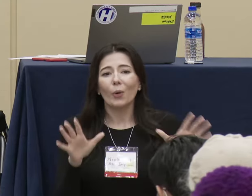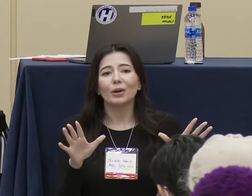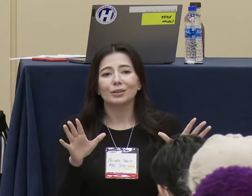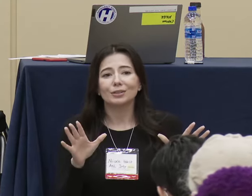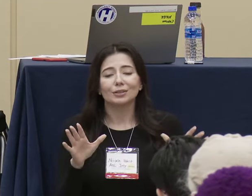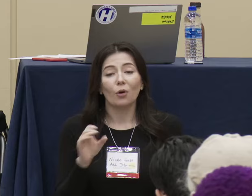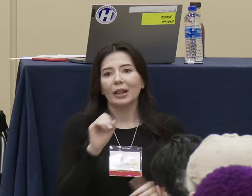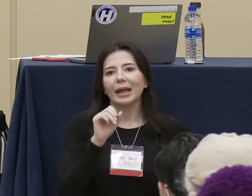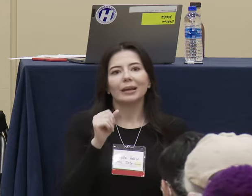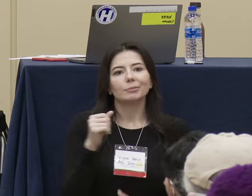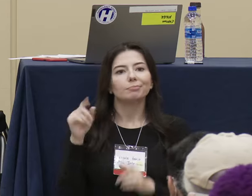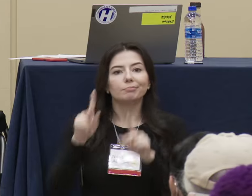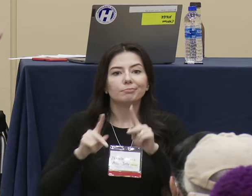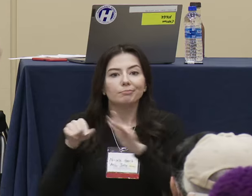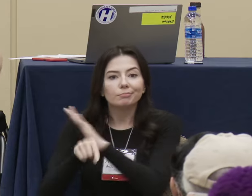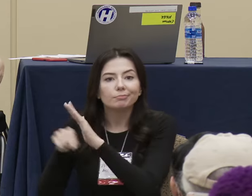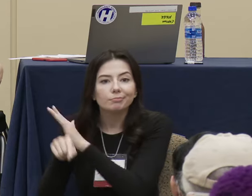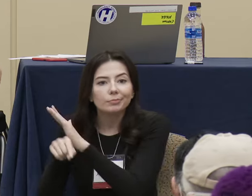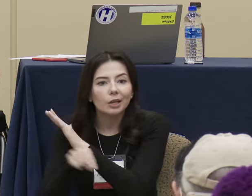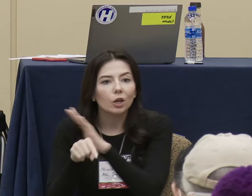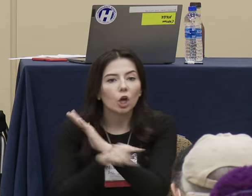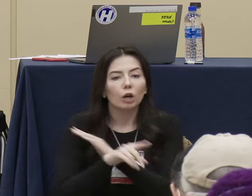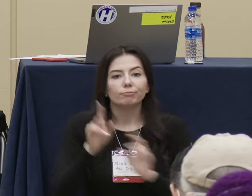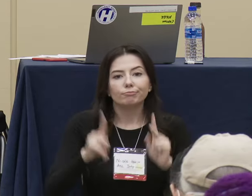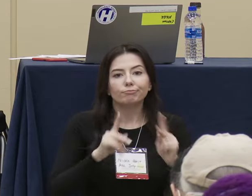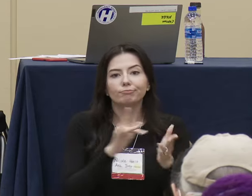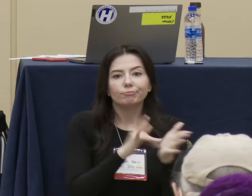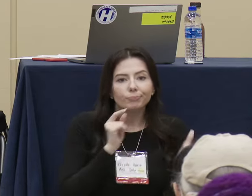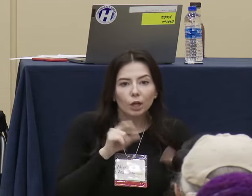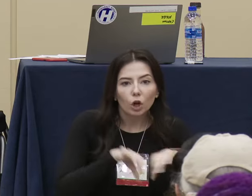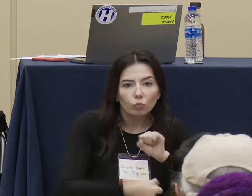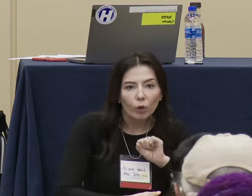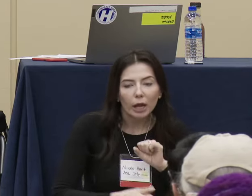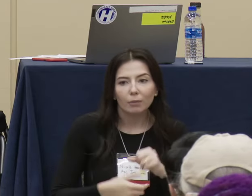serial killer, serial rapists. What do we do with those?